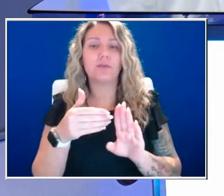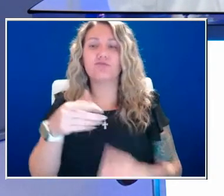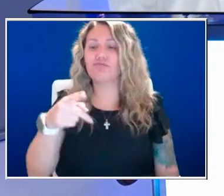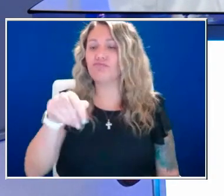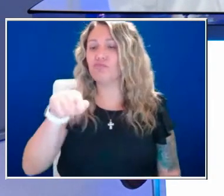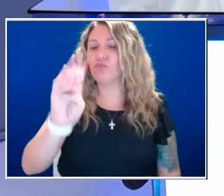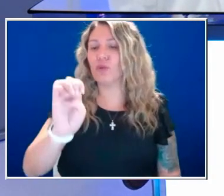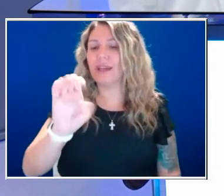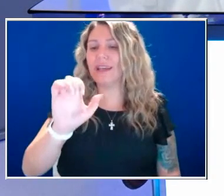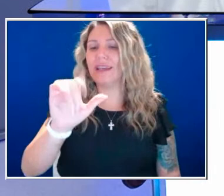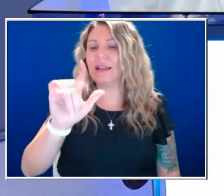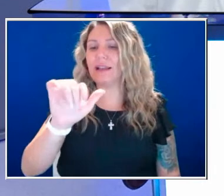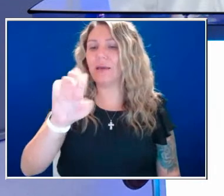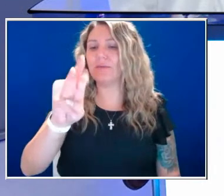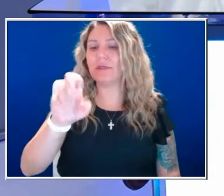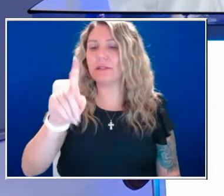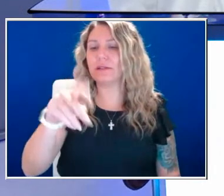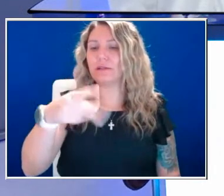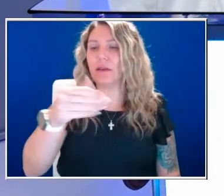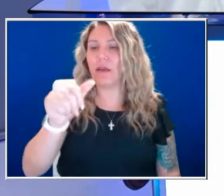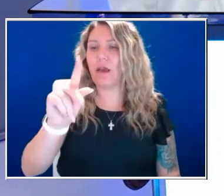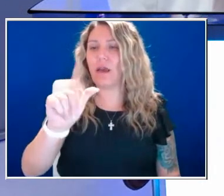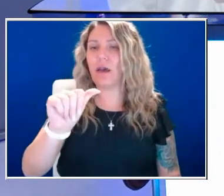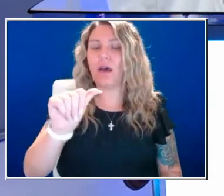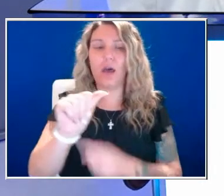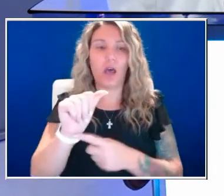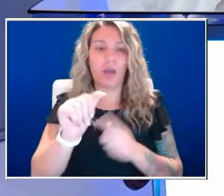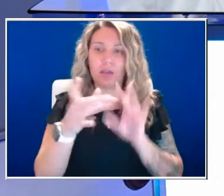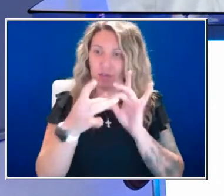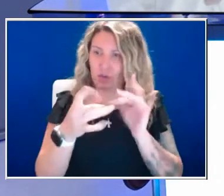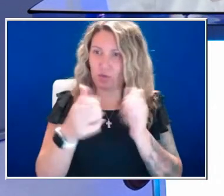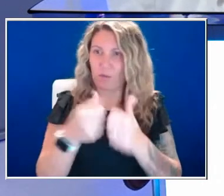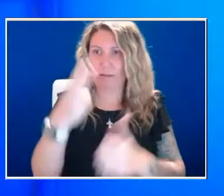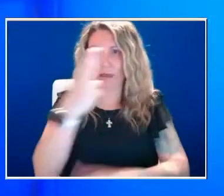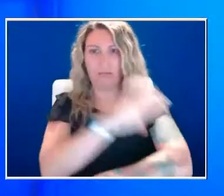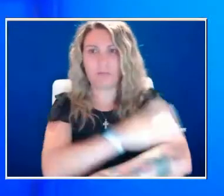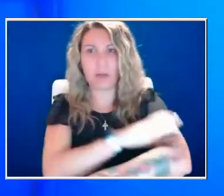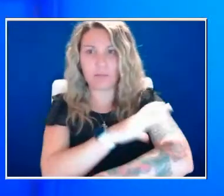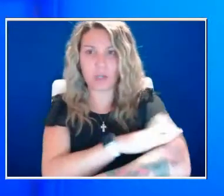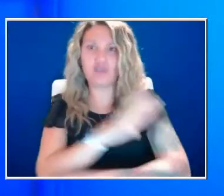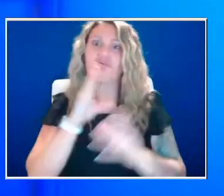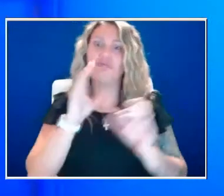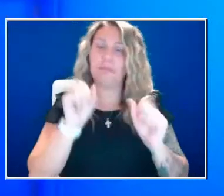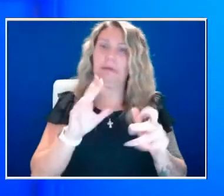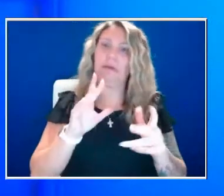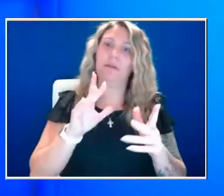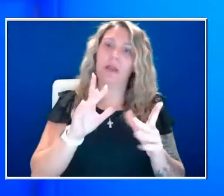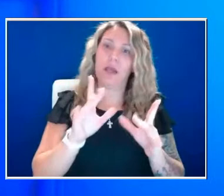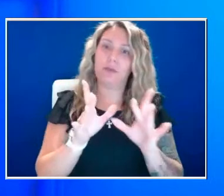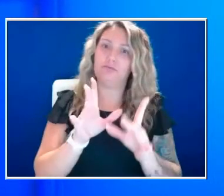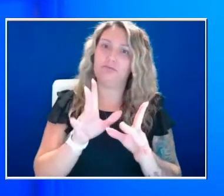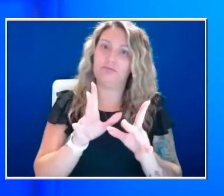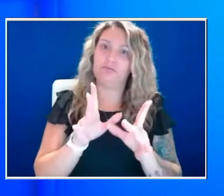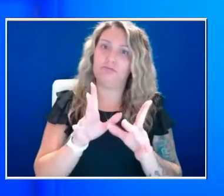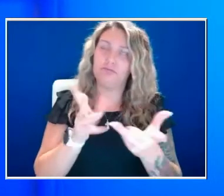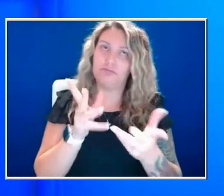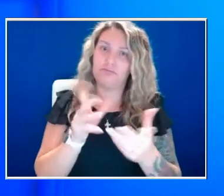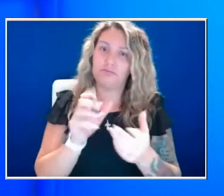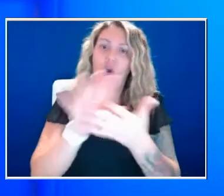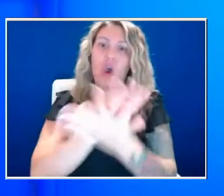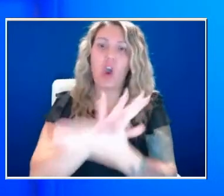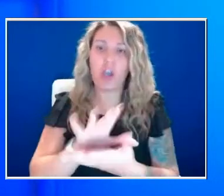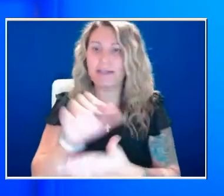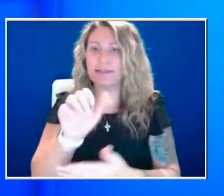pregnancy associated with very high blood pressure, which can contribute to bleeding from AVMs, sure, but that's